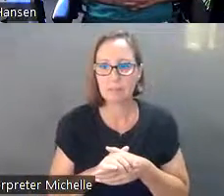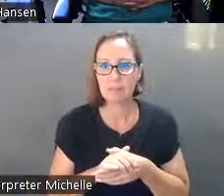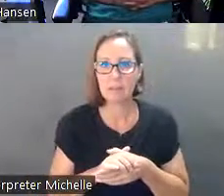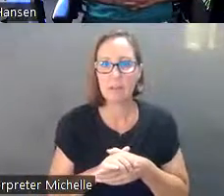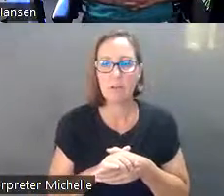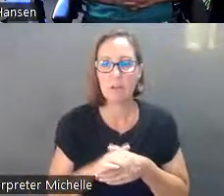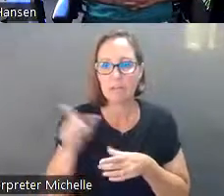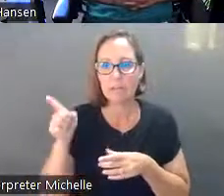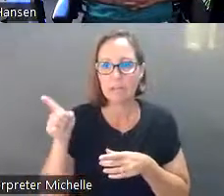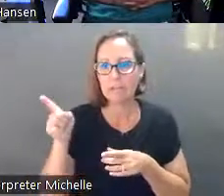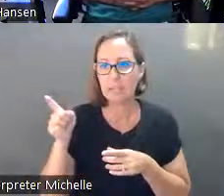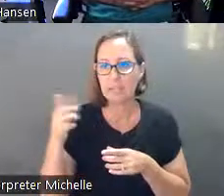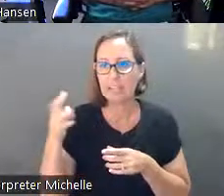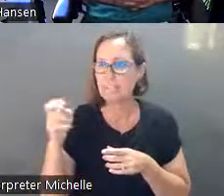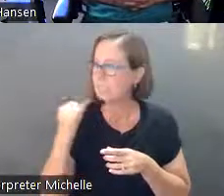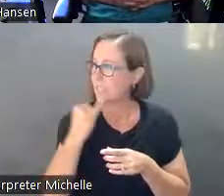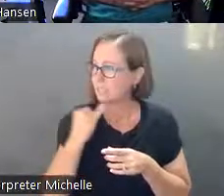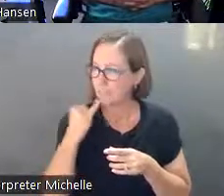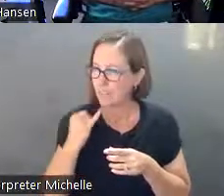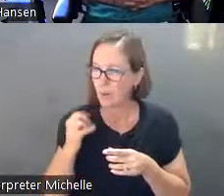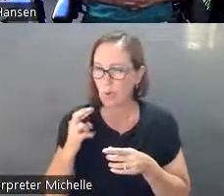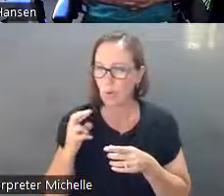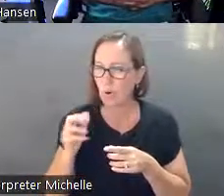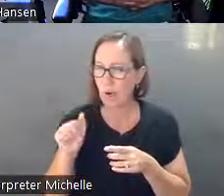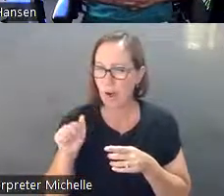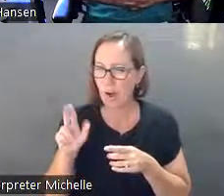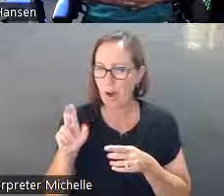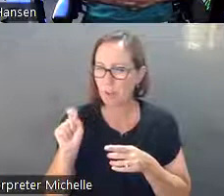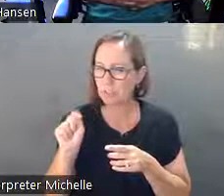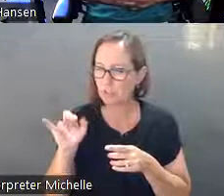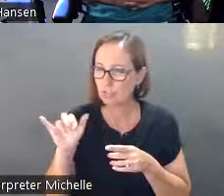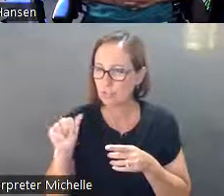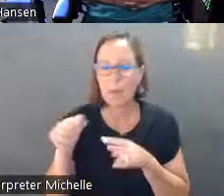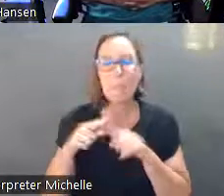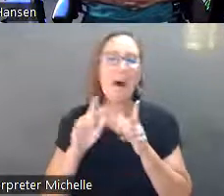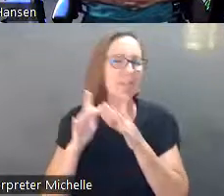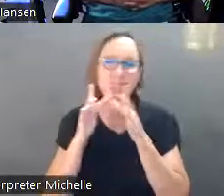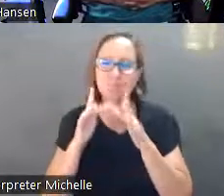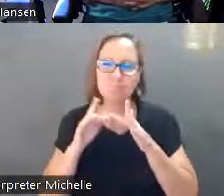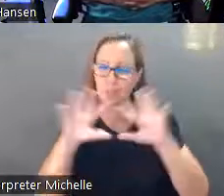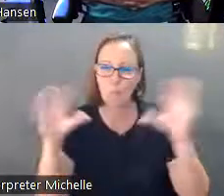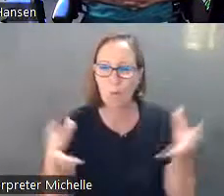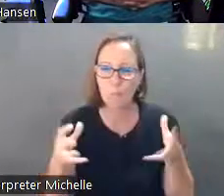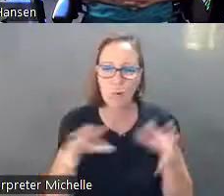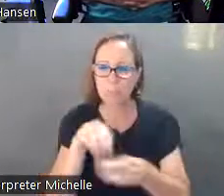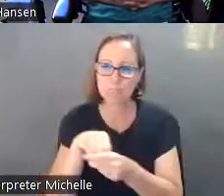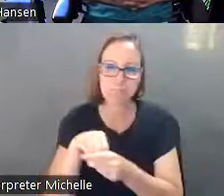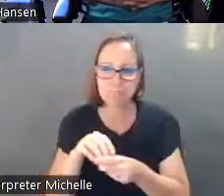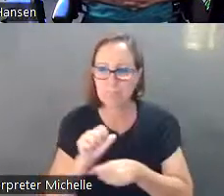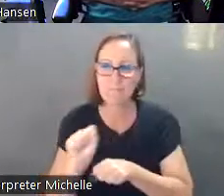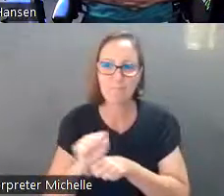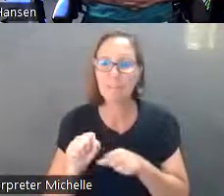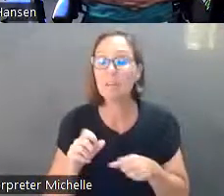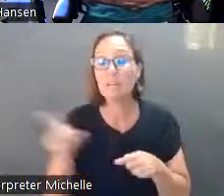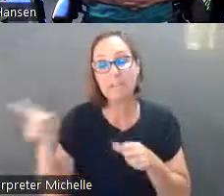he's in Israel, I think, or Austria, but it's a global effort. And he wrote a